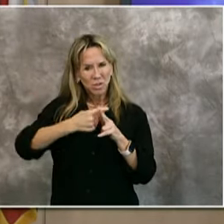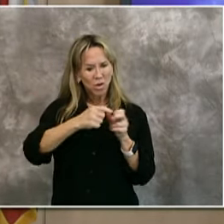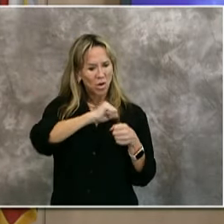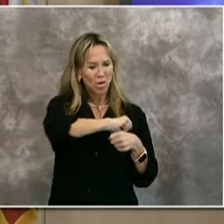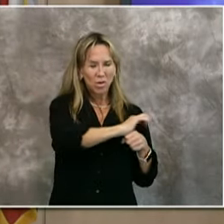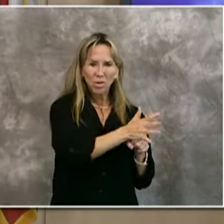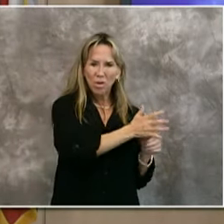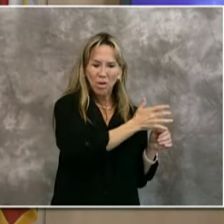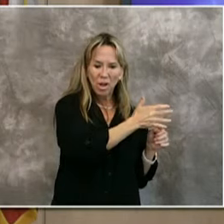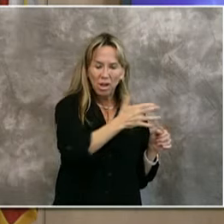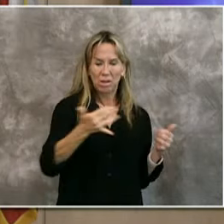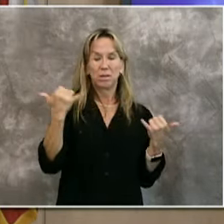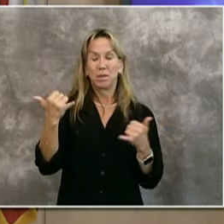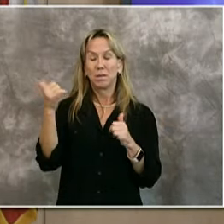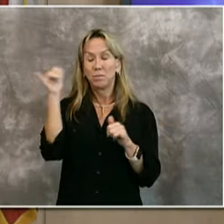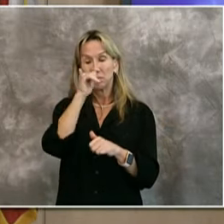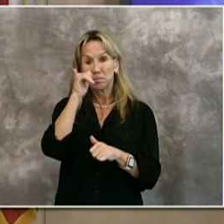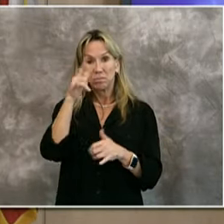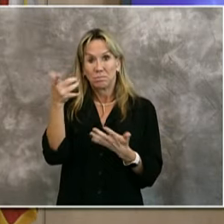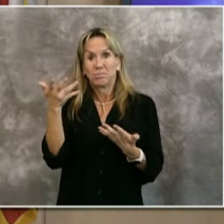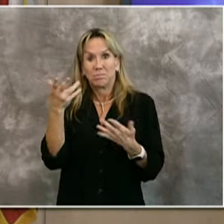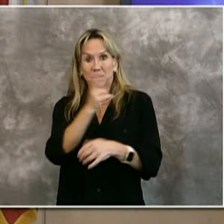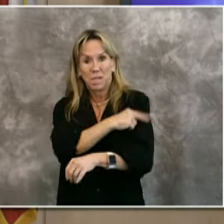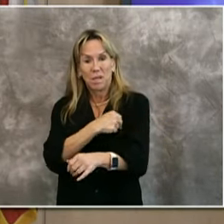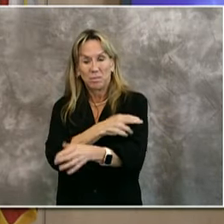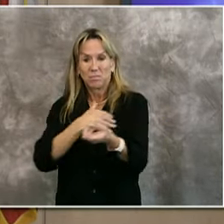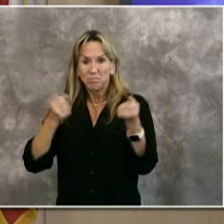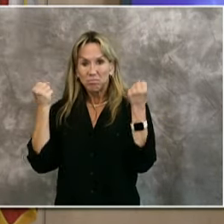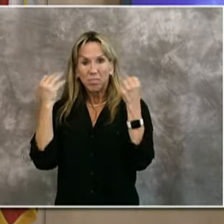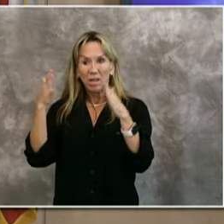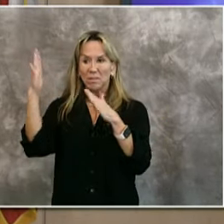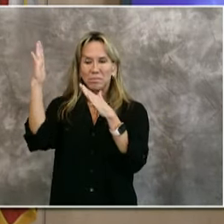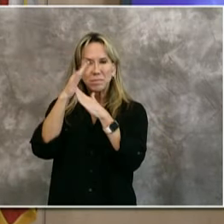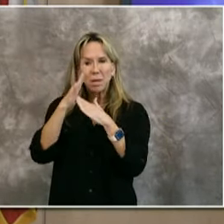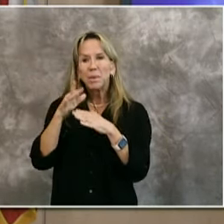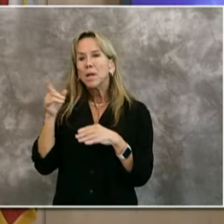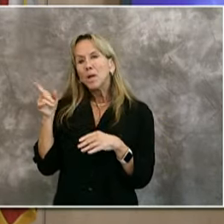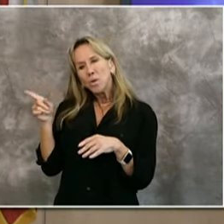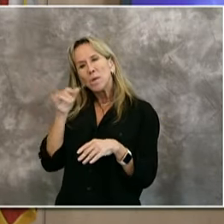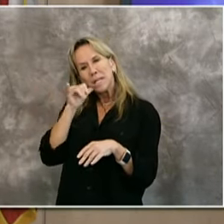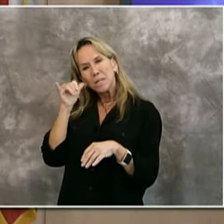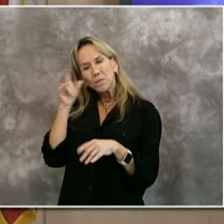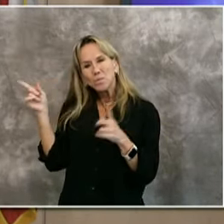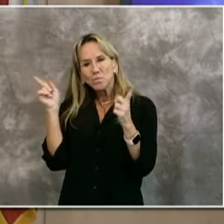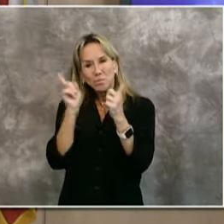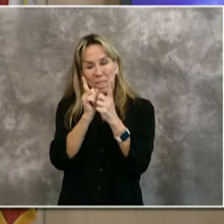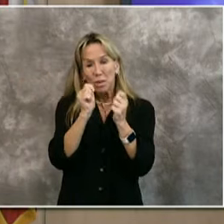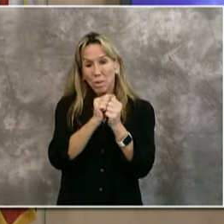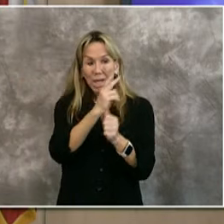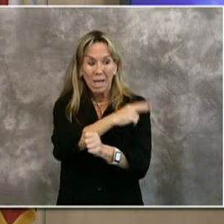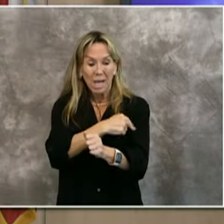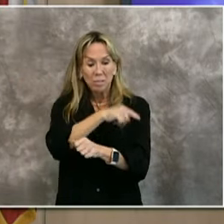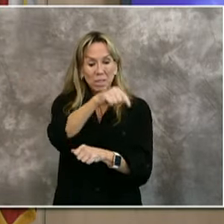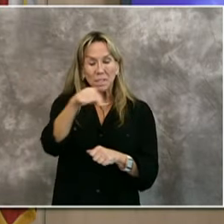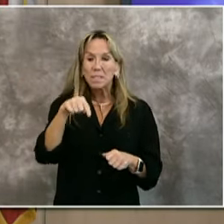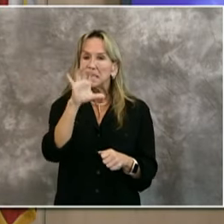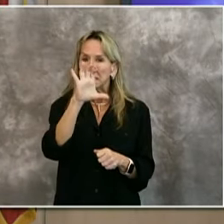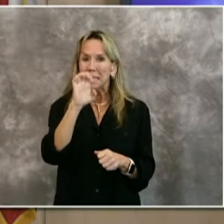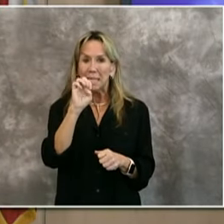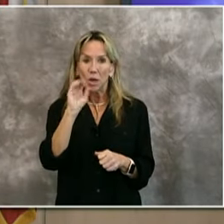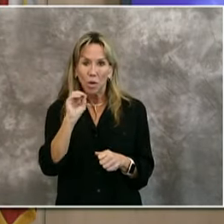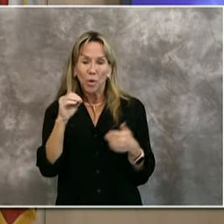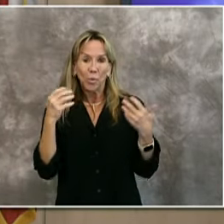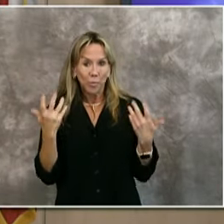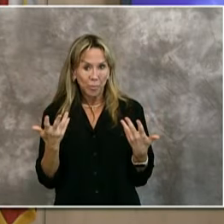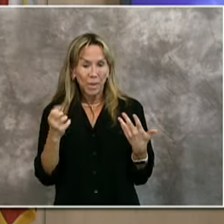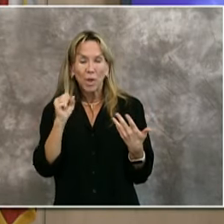know that you met with hospital CEOs yesterday. What can you tell us about when the county might order hospitals to